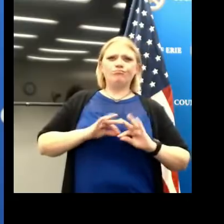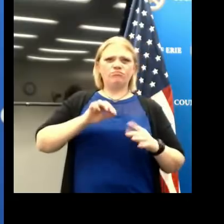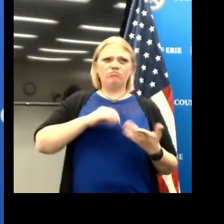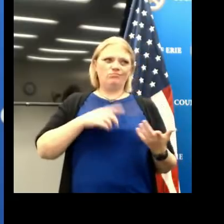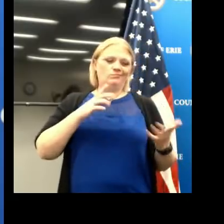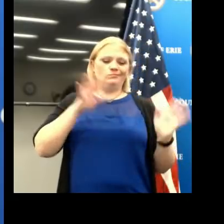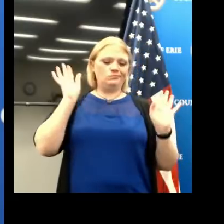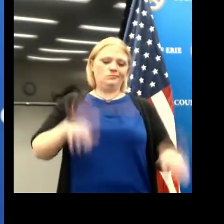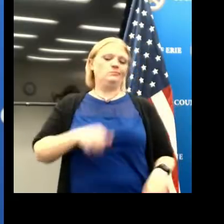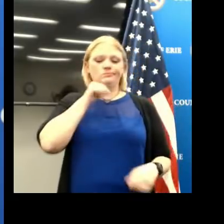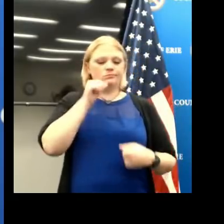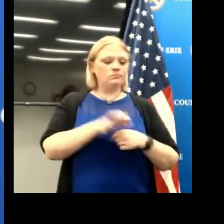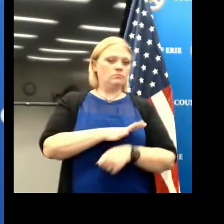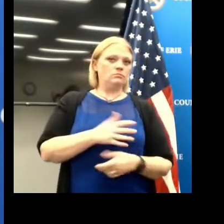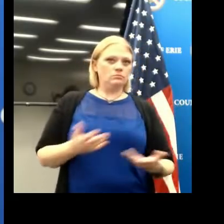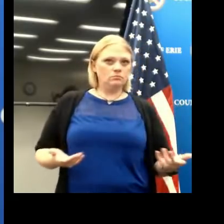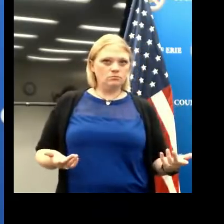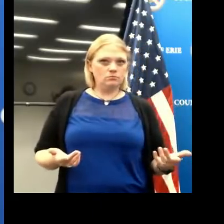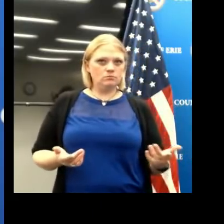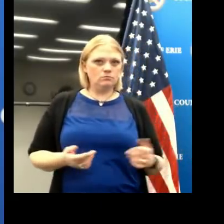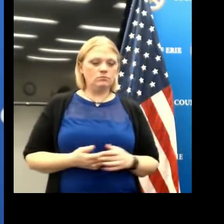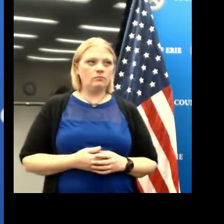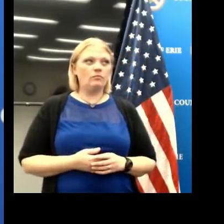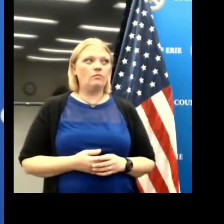COVID. So the problem is